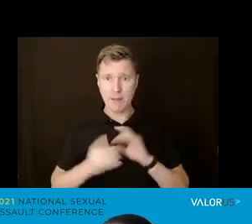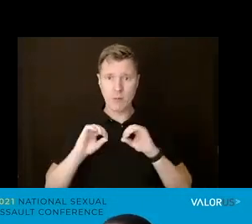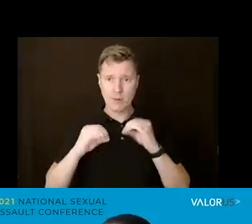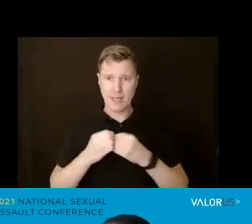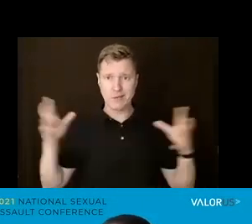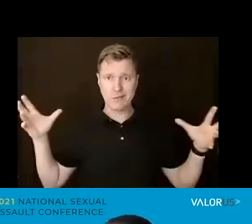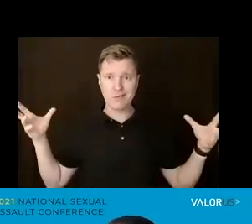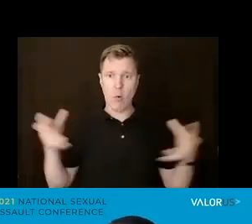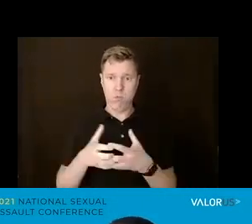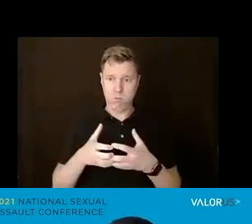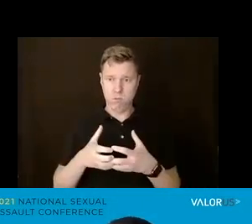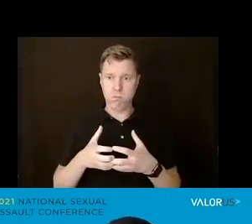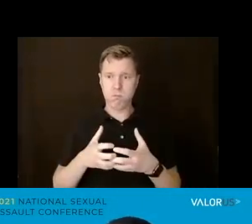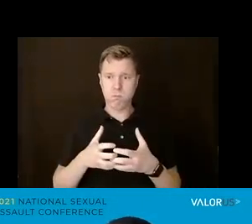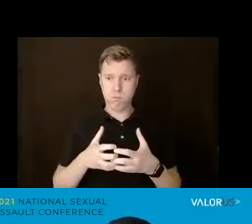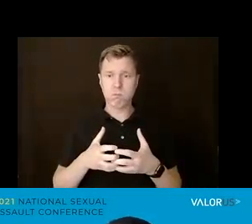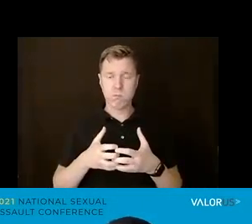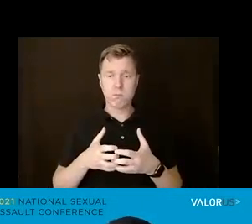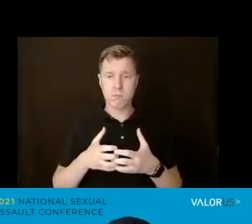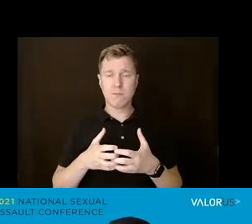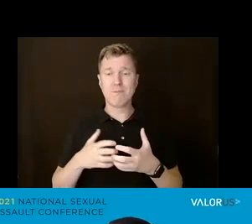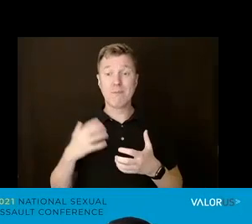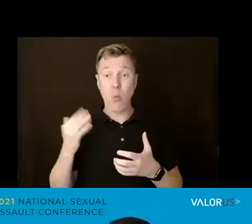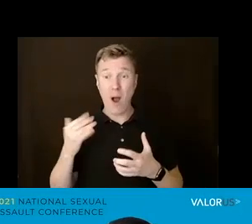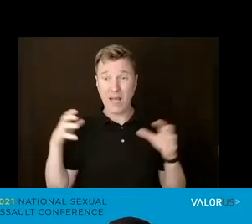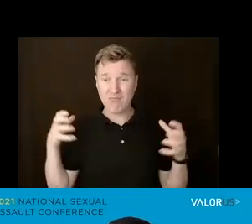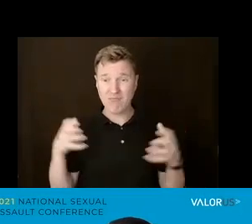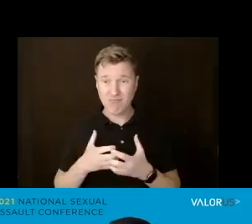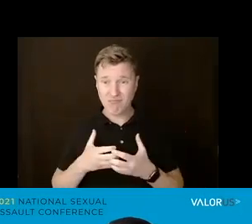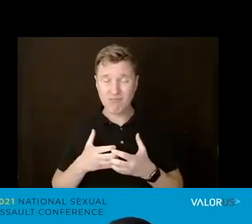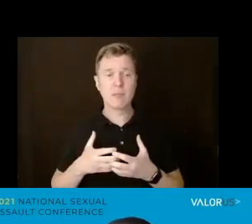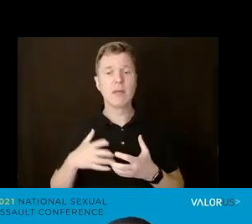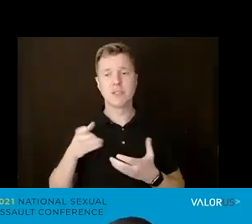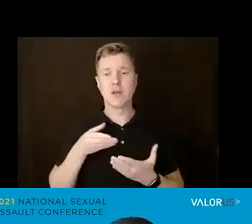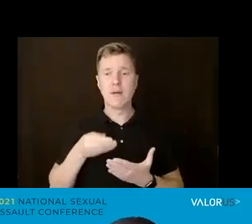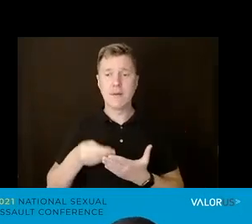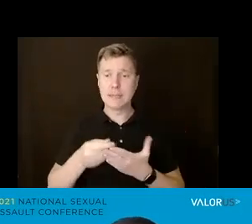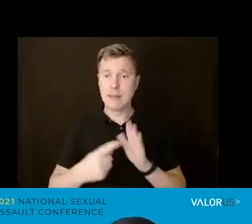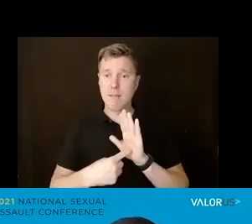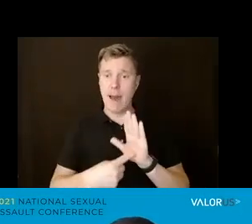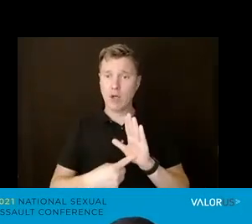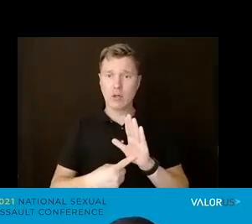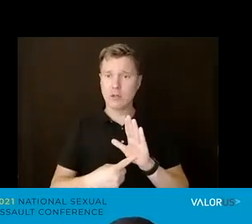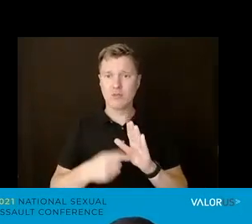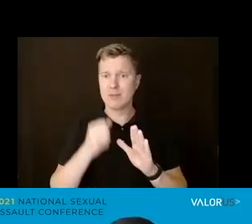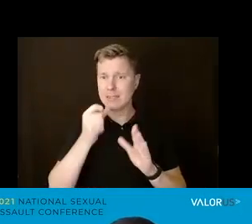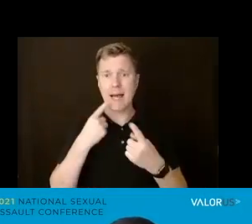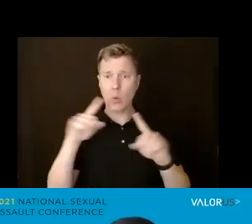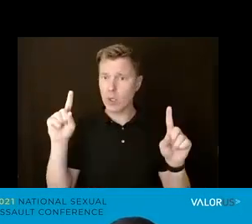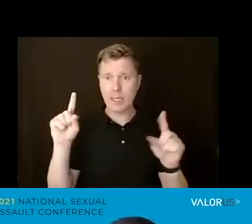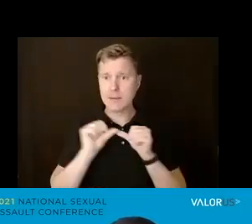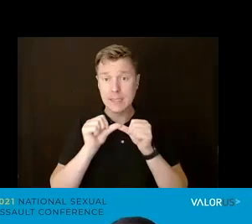they merged partly because their funding models alone were not working sustainably,